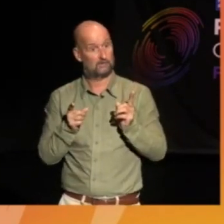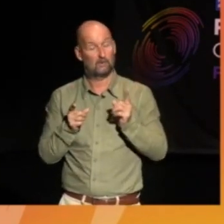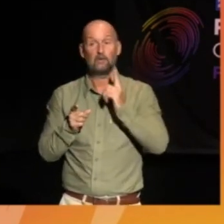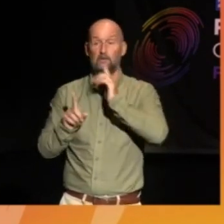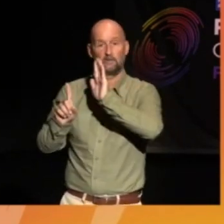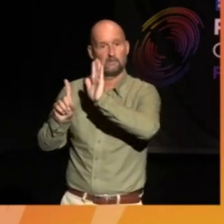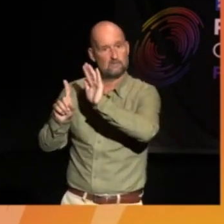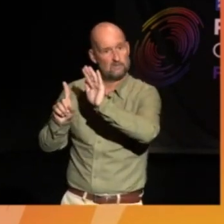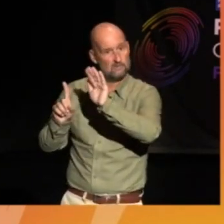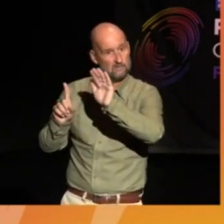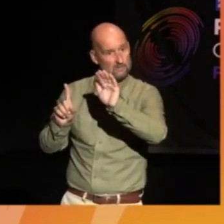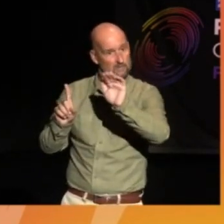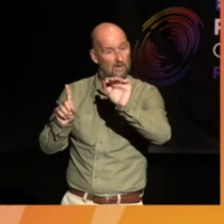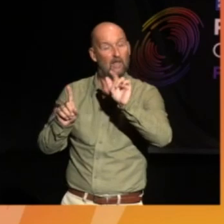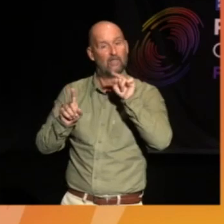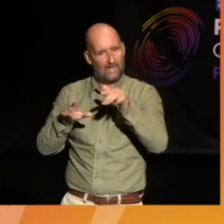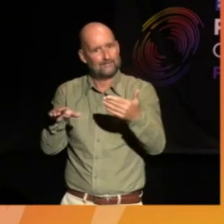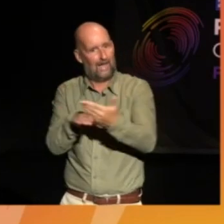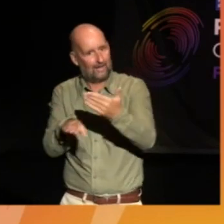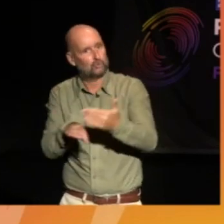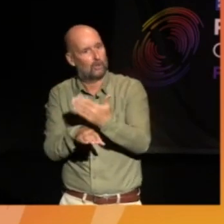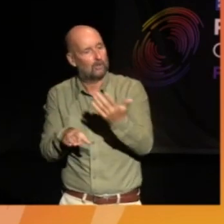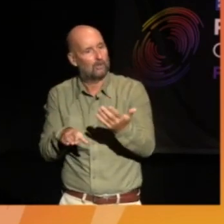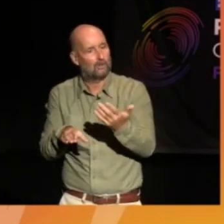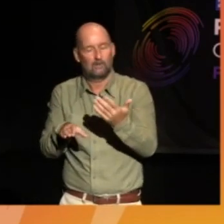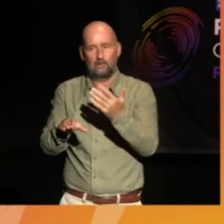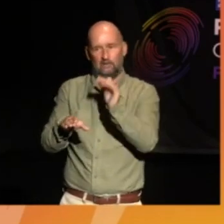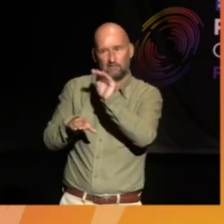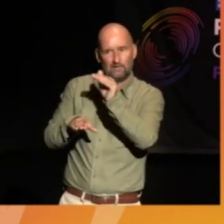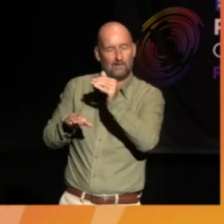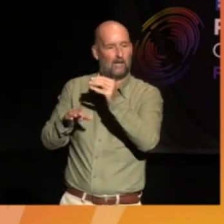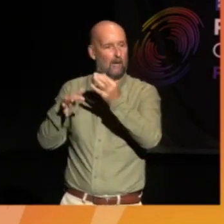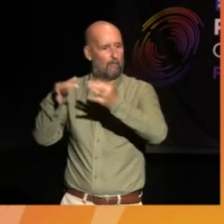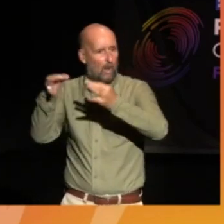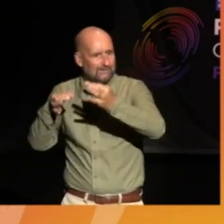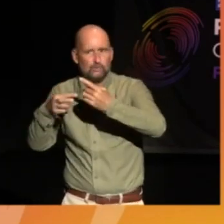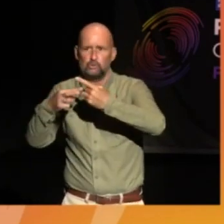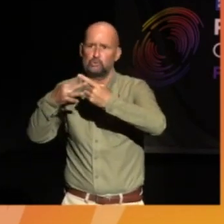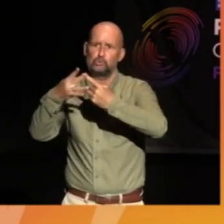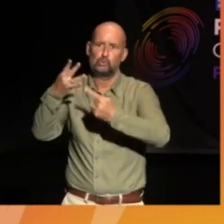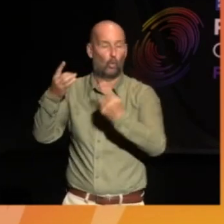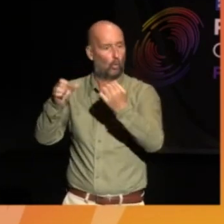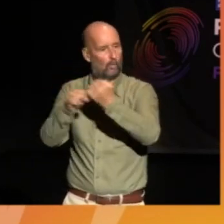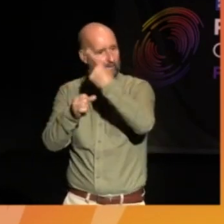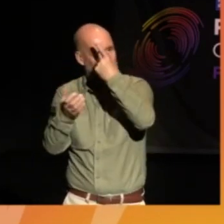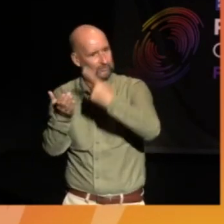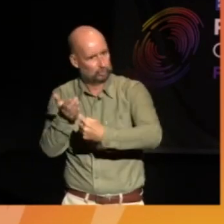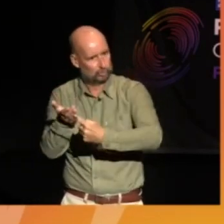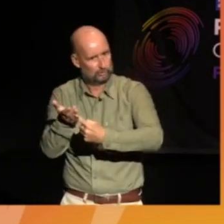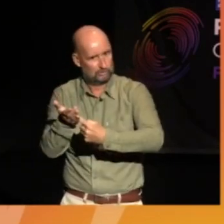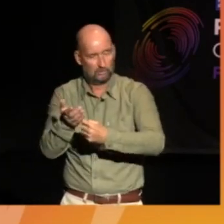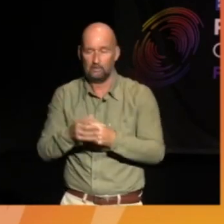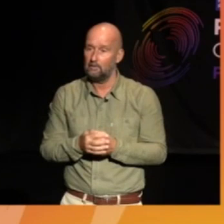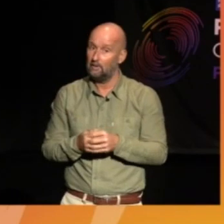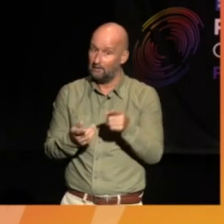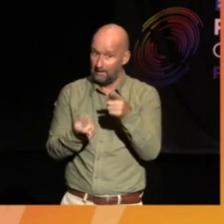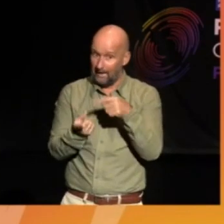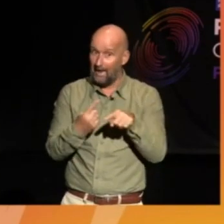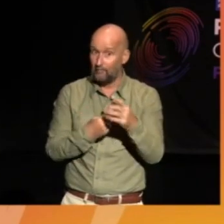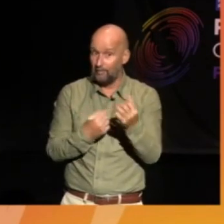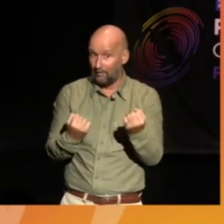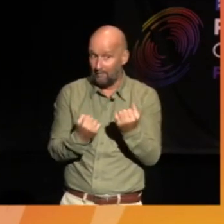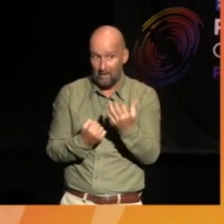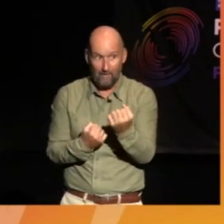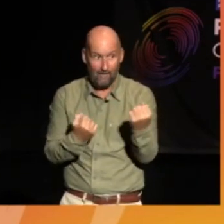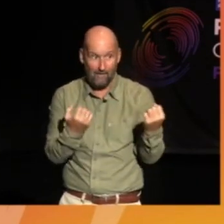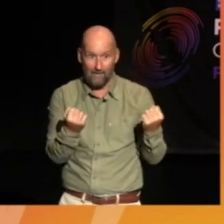help in action by the politicians and the people who make the decisions. So everybody has some power